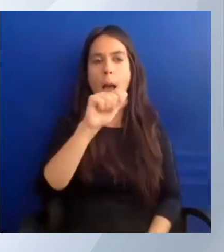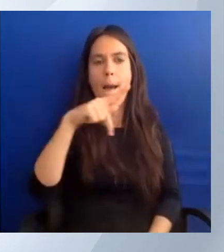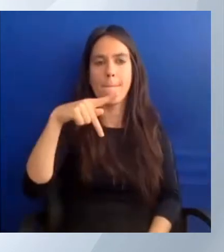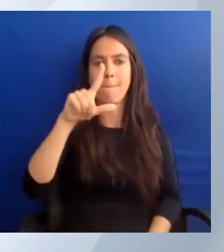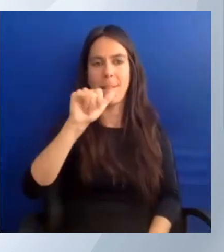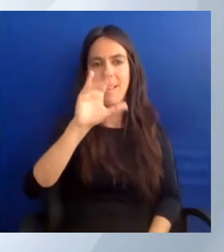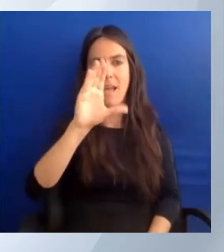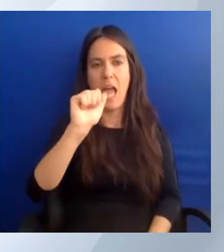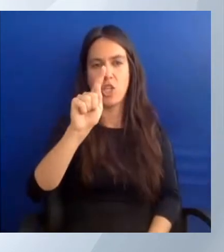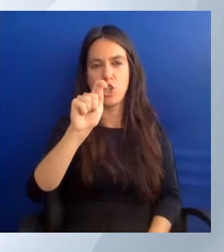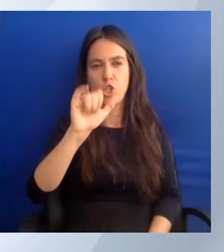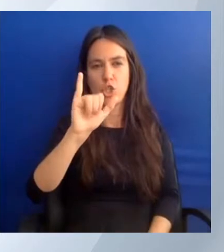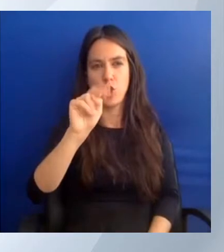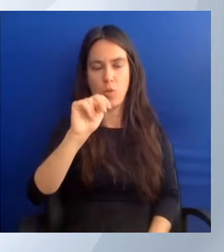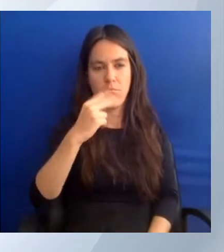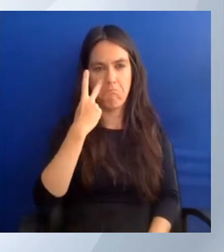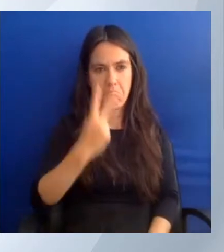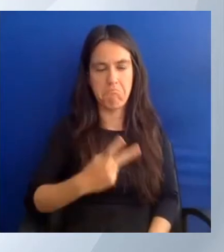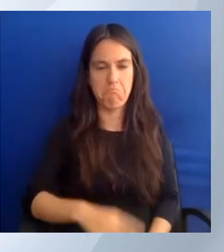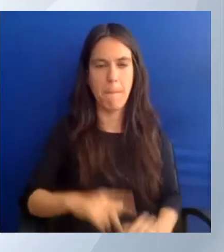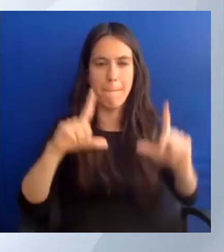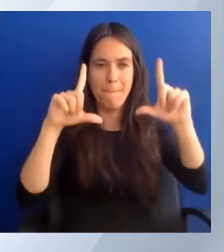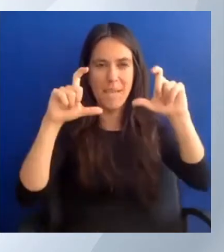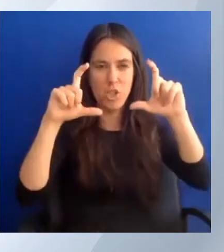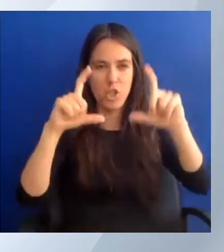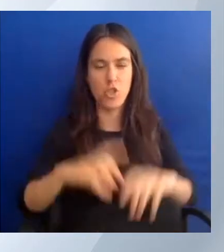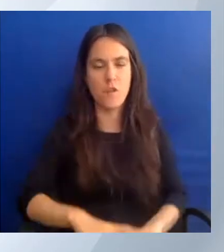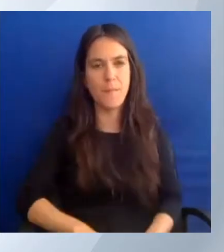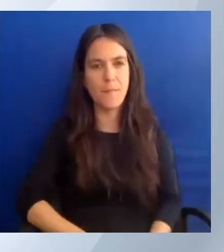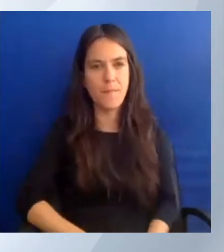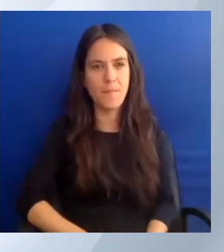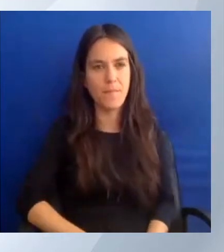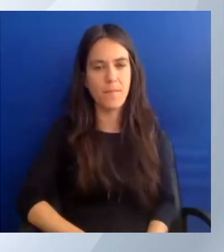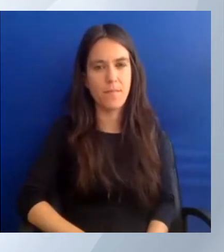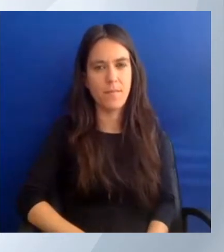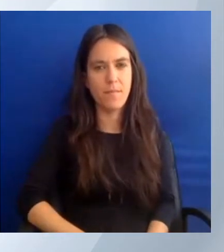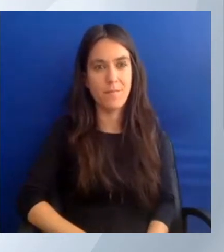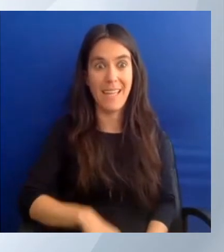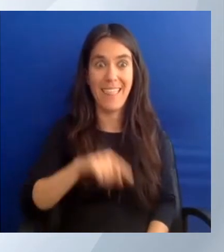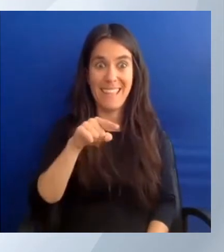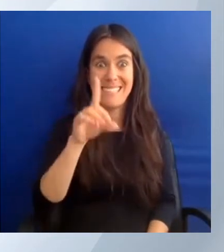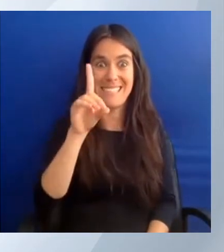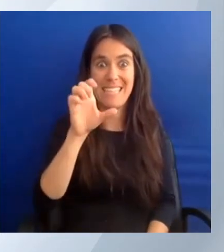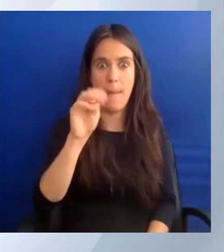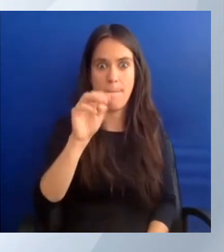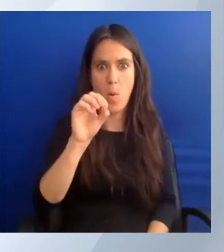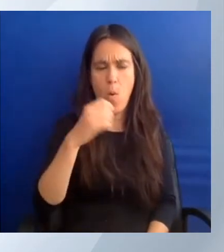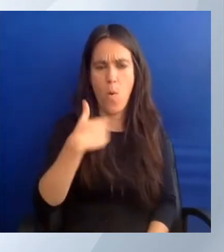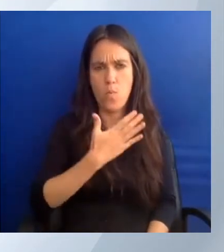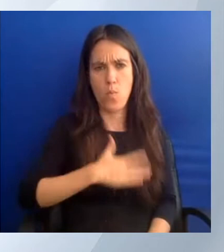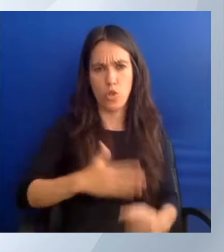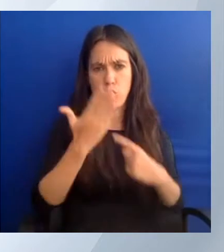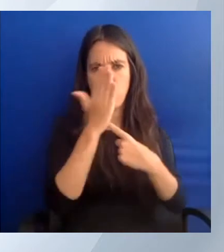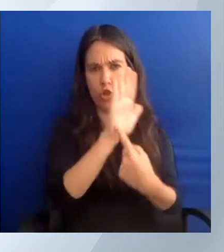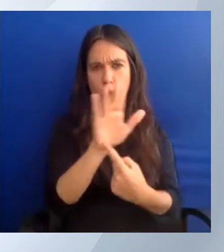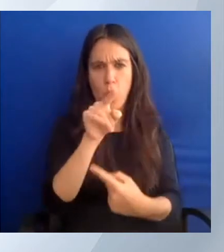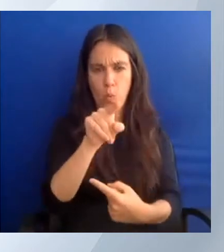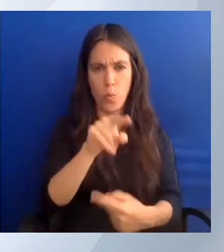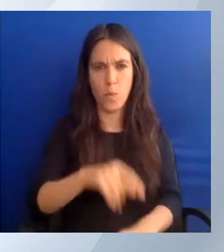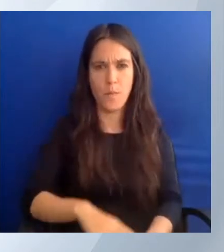Let me show you the picture for this application. So this is a demo I want to show you. So I have a